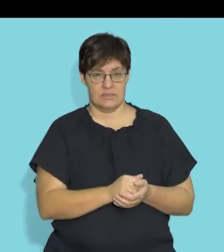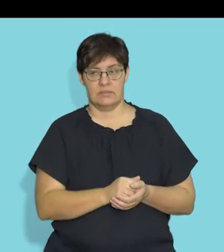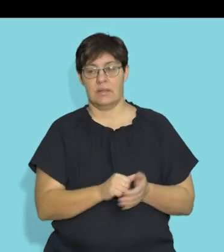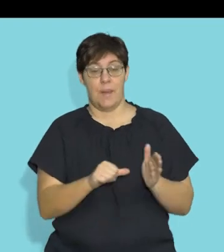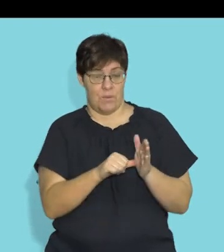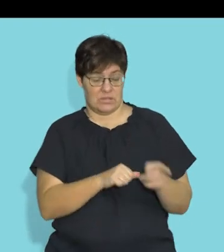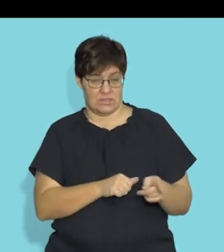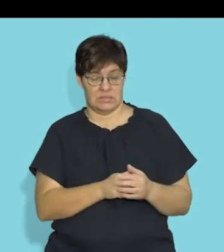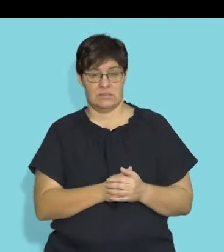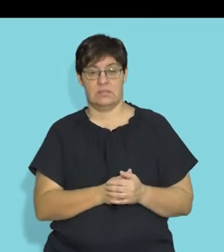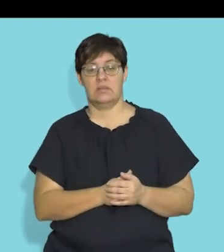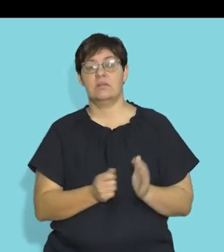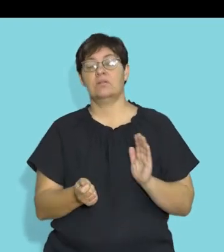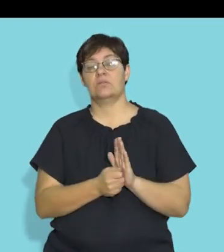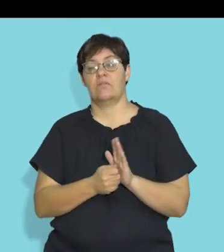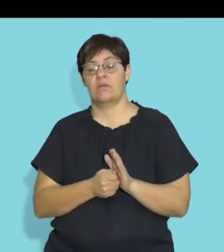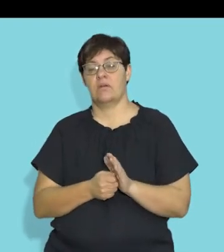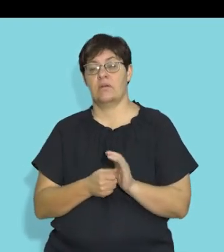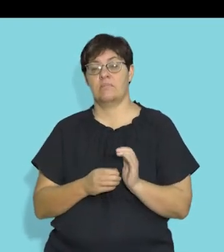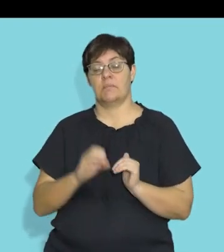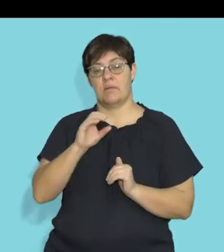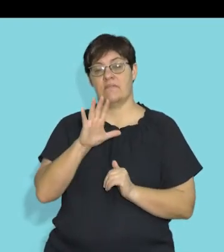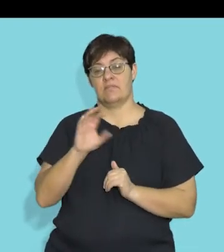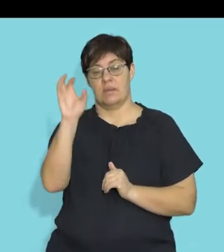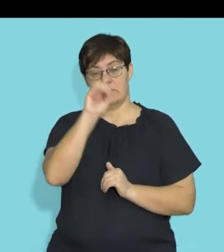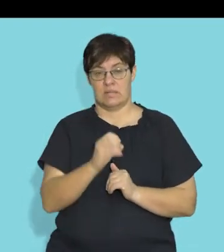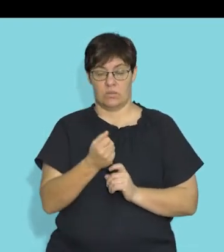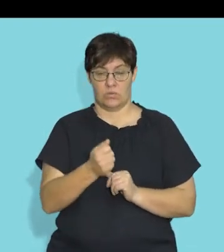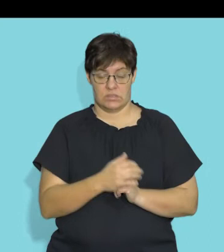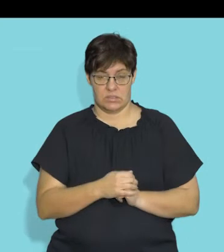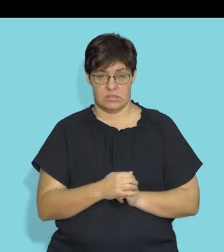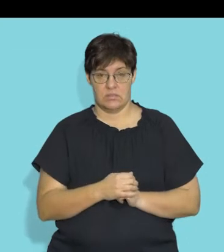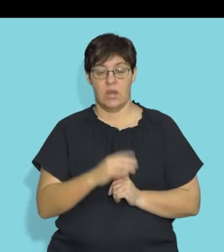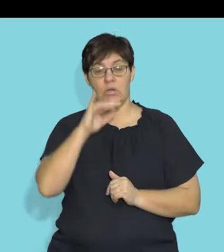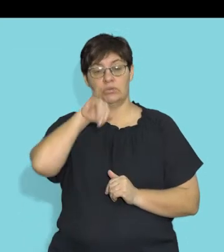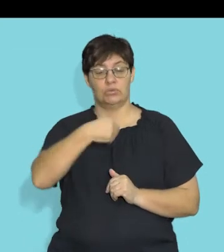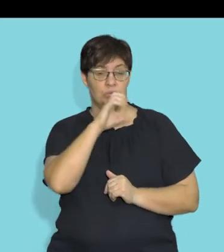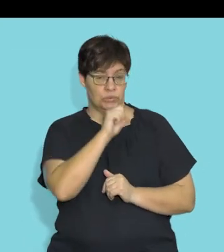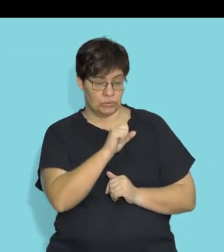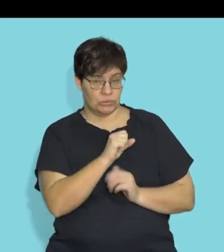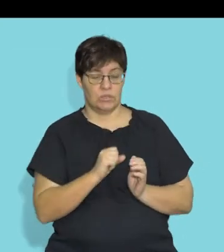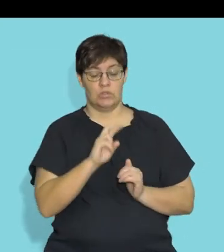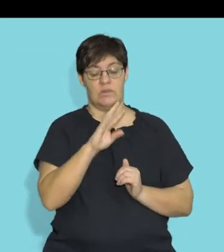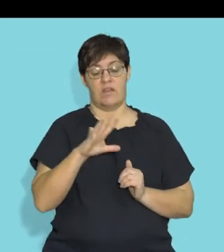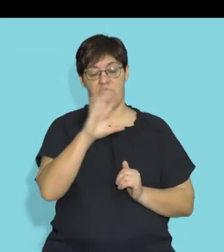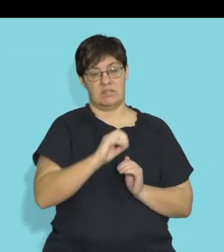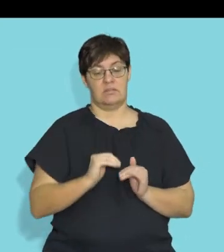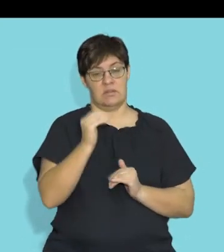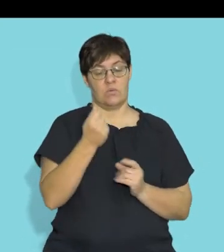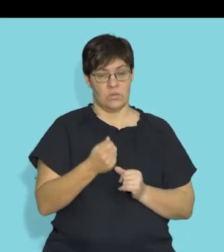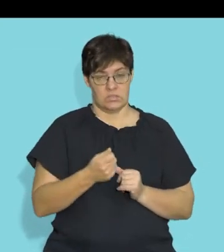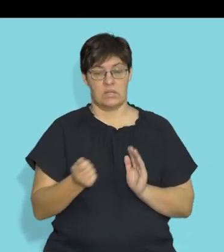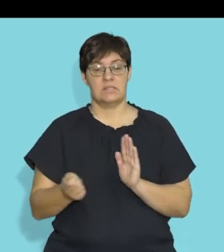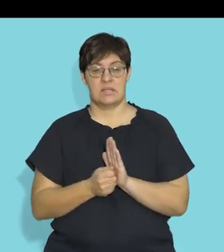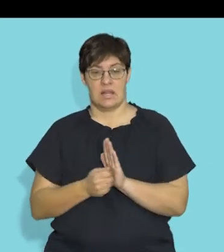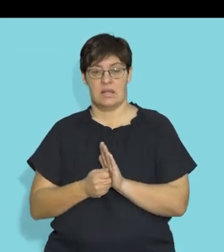packet, important information, and are sold at a profit markup of 50% on cost. The juice is marked up by 25% on